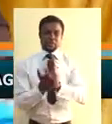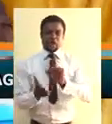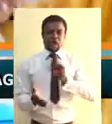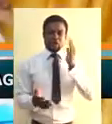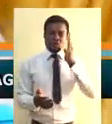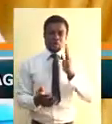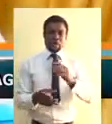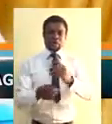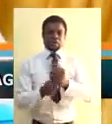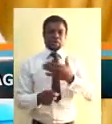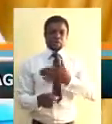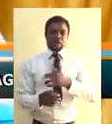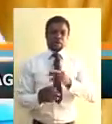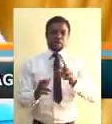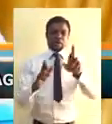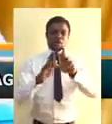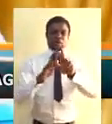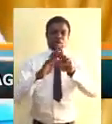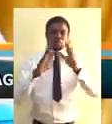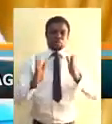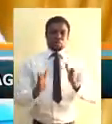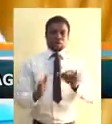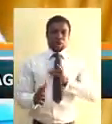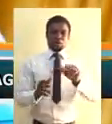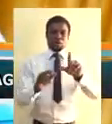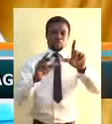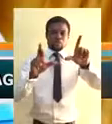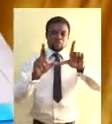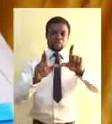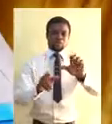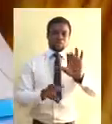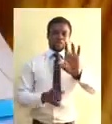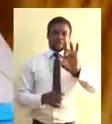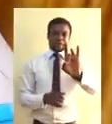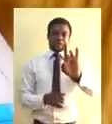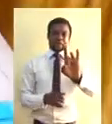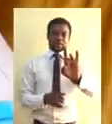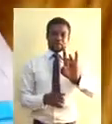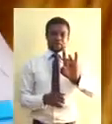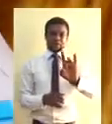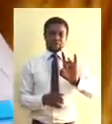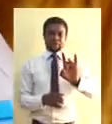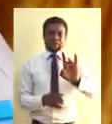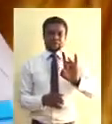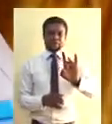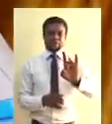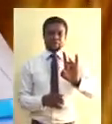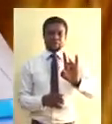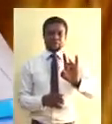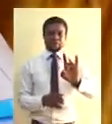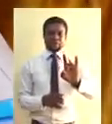my ruler, and with my ruler I'm going to measure 8. So that simply means